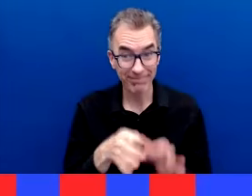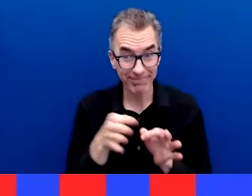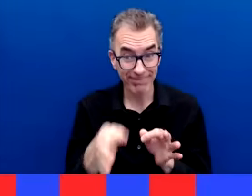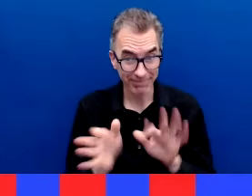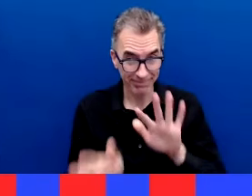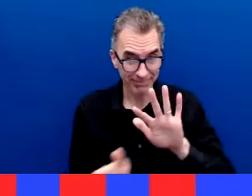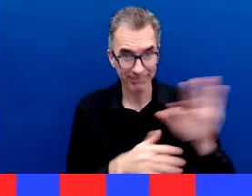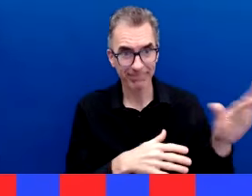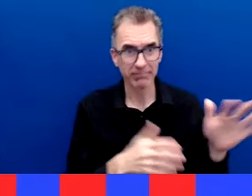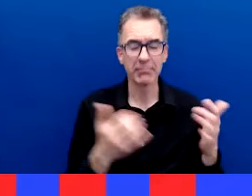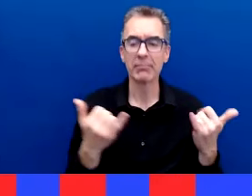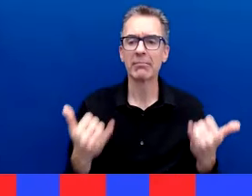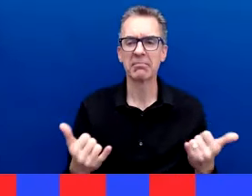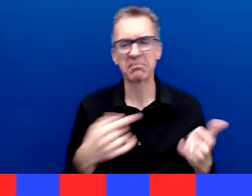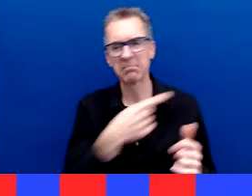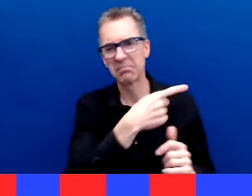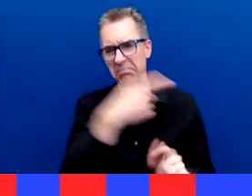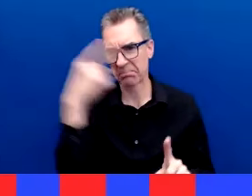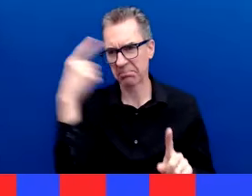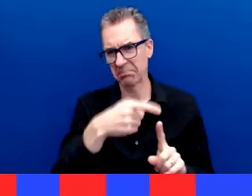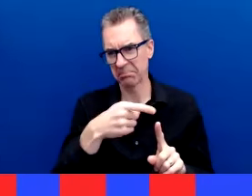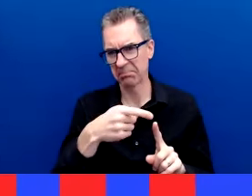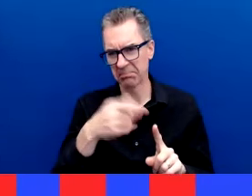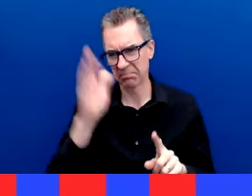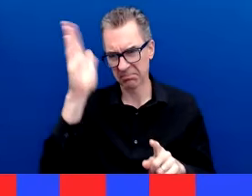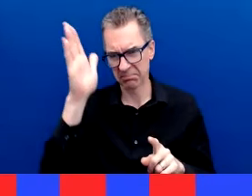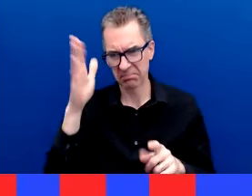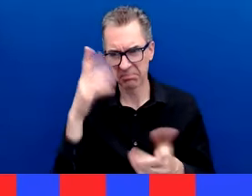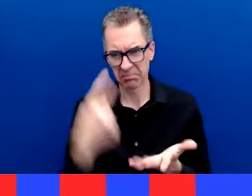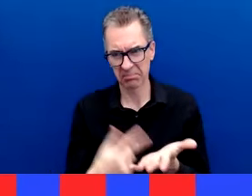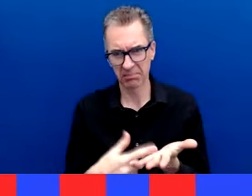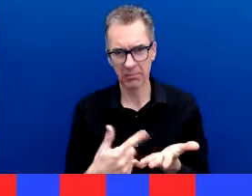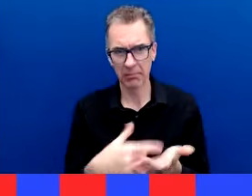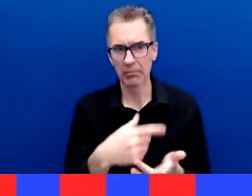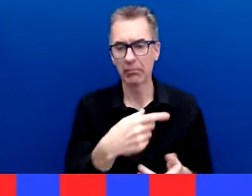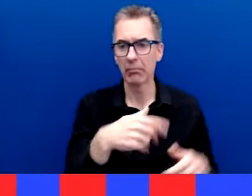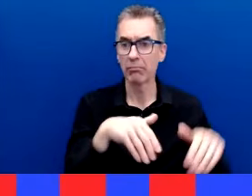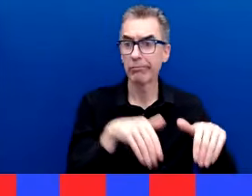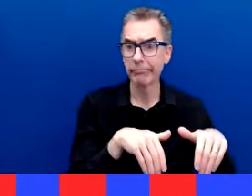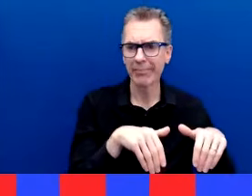Okay, so this is going to be the topic of the presentation today, passive to